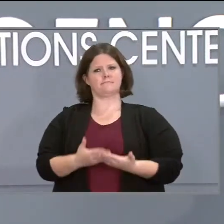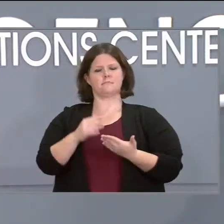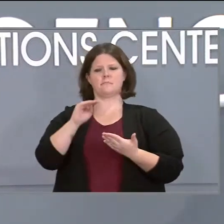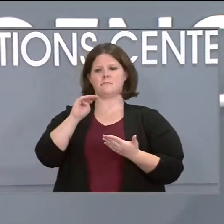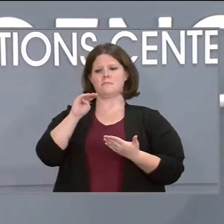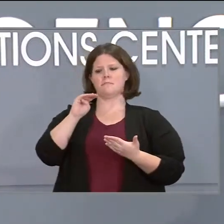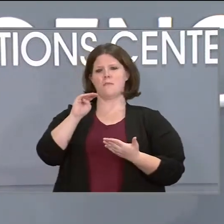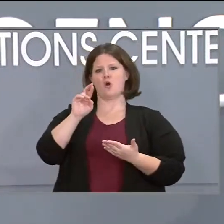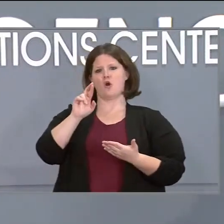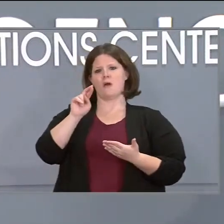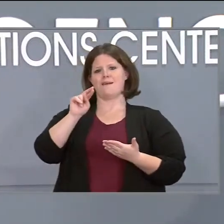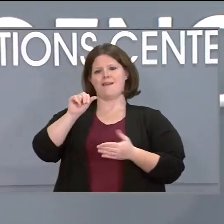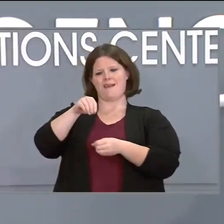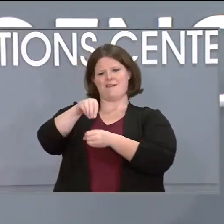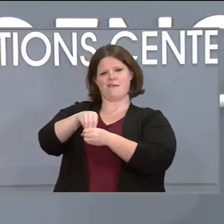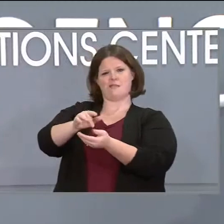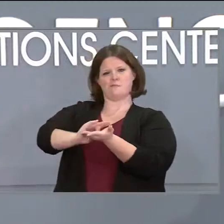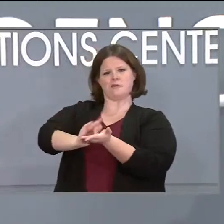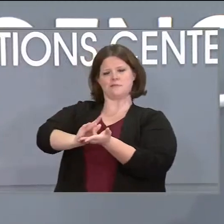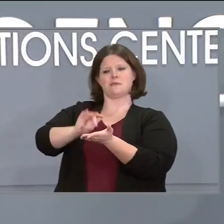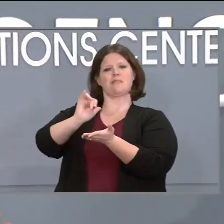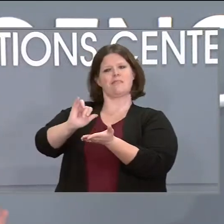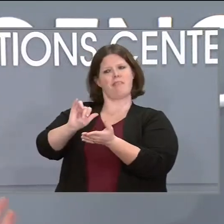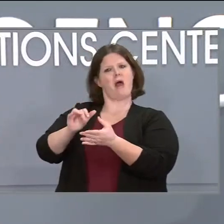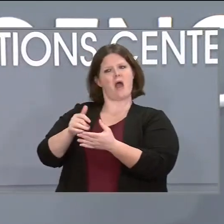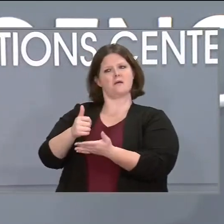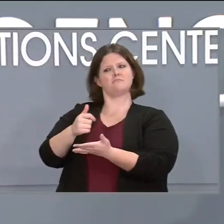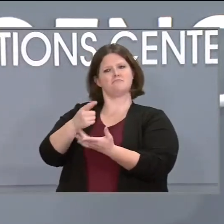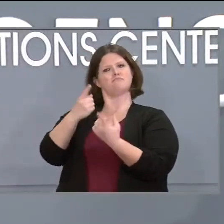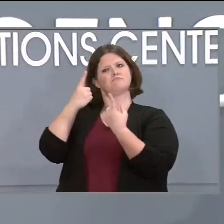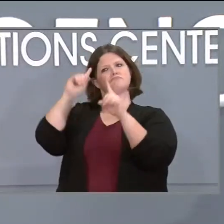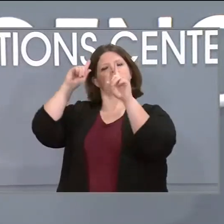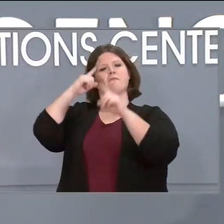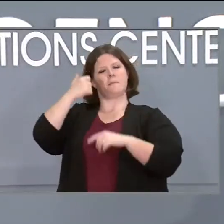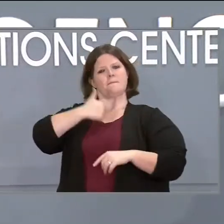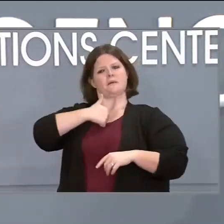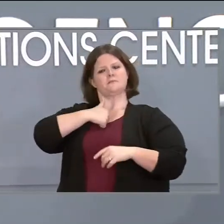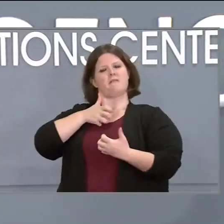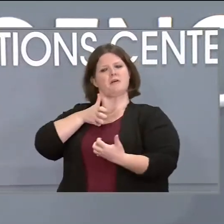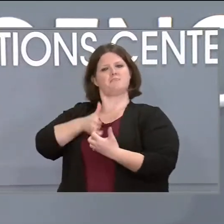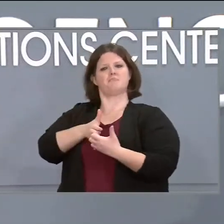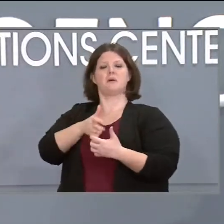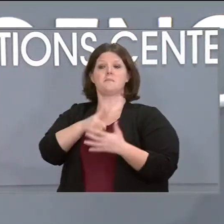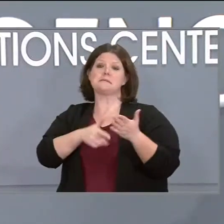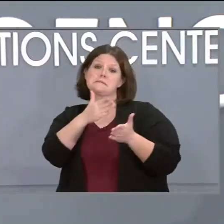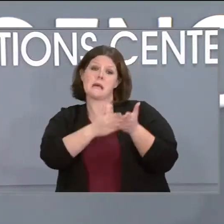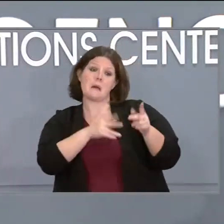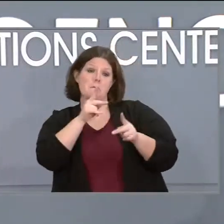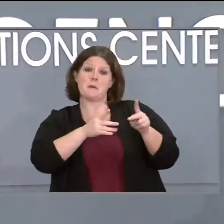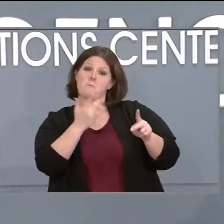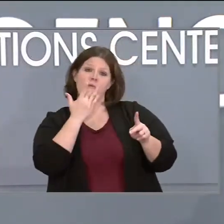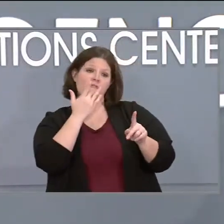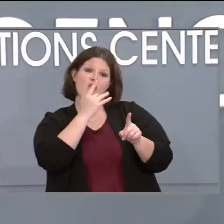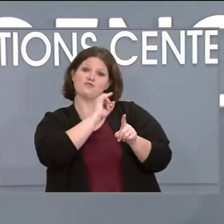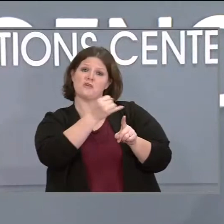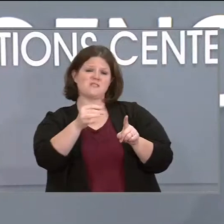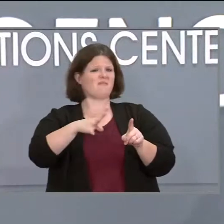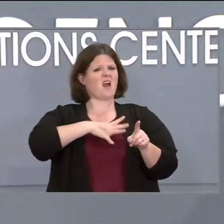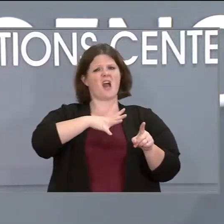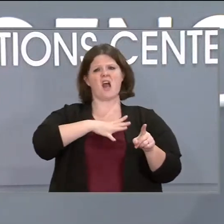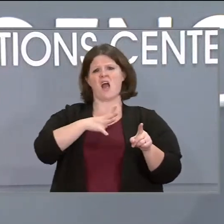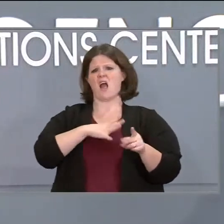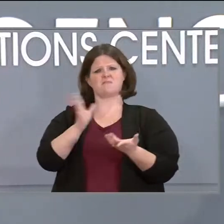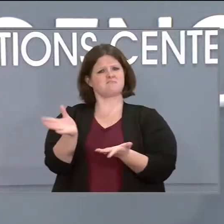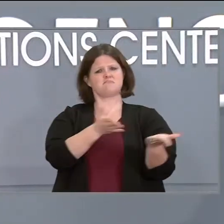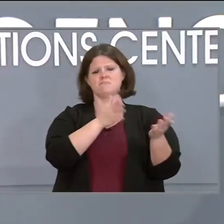mRNA vaccines, and that was right for me. Others may have said, what, J&J worked for me the first time. I'd like to stick with that. I think that is a perfectly